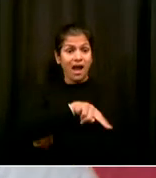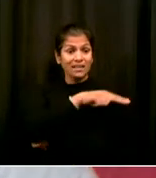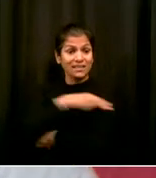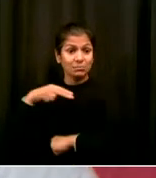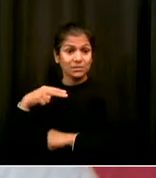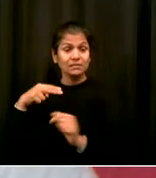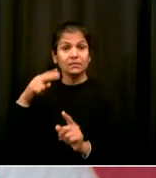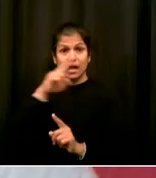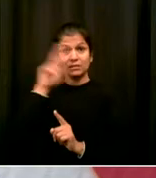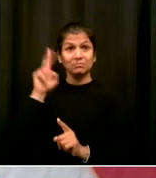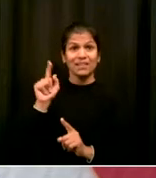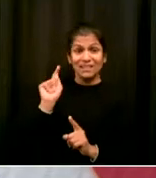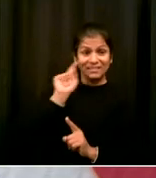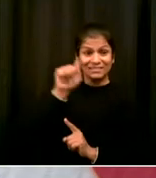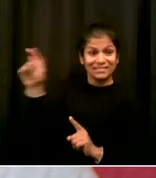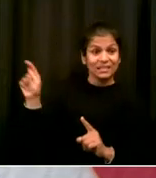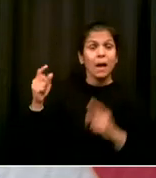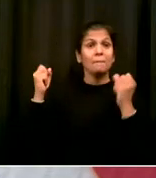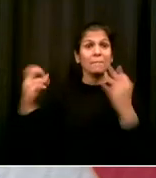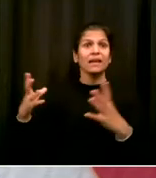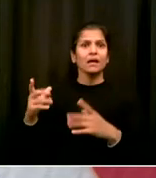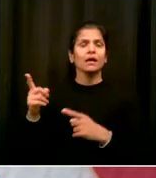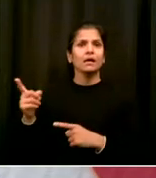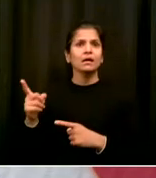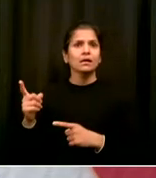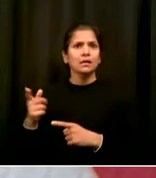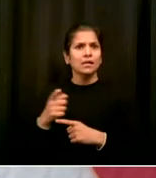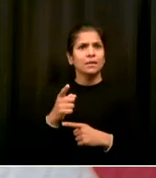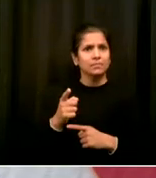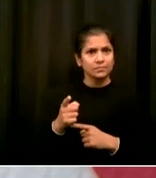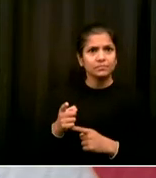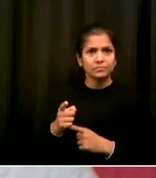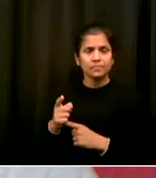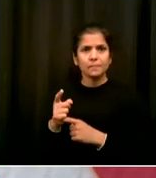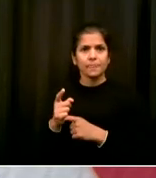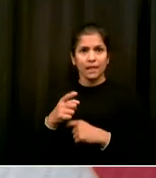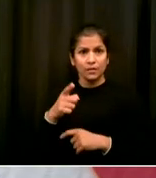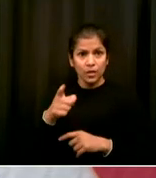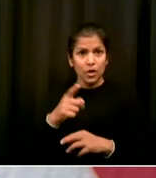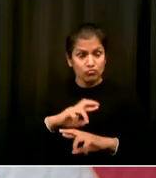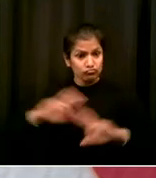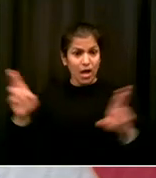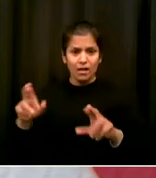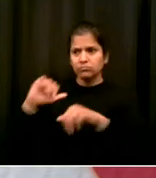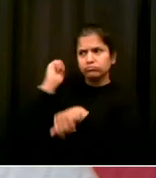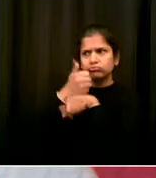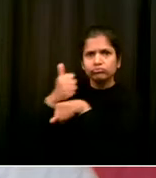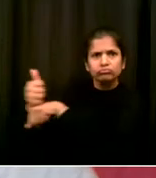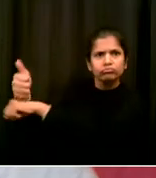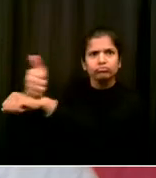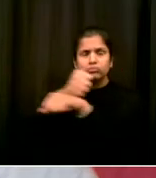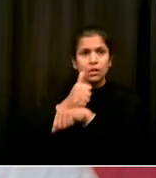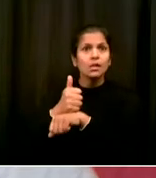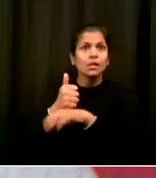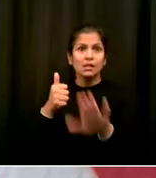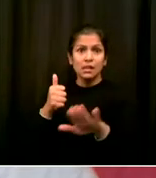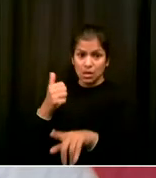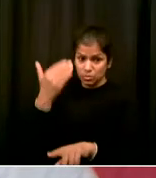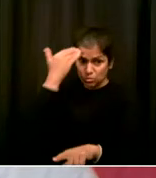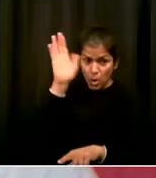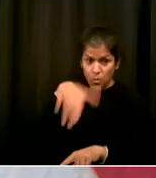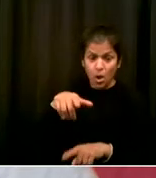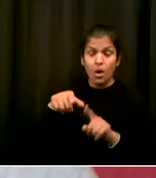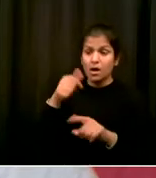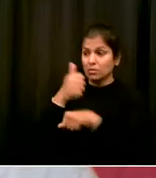I strongly urge you to schedule vaccination clinics over the weekend too. And to all New Yorkers,